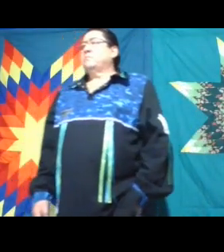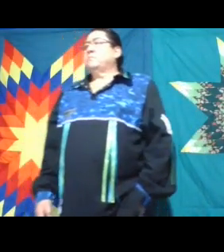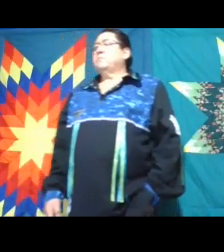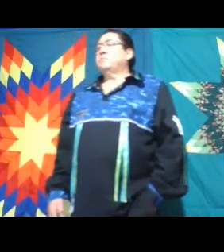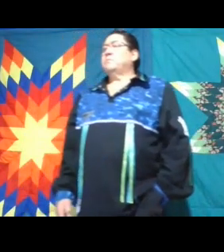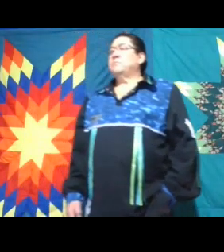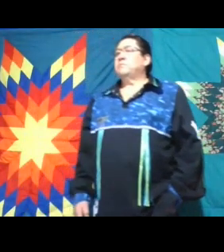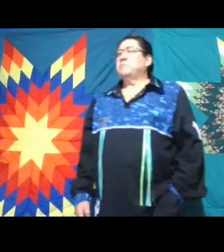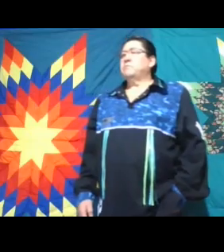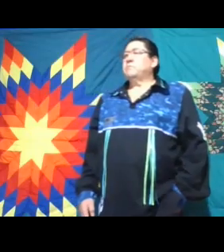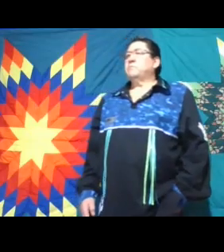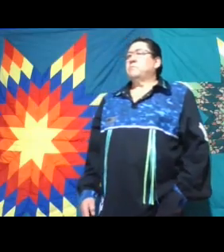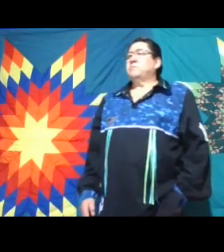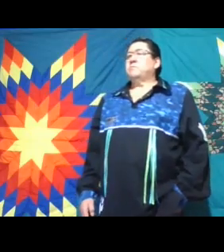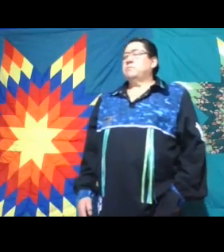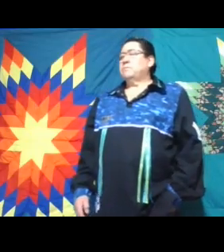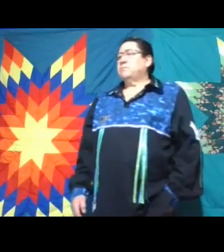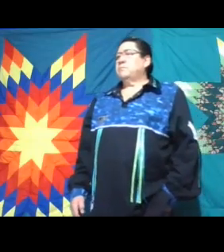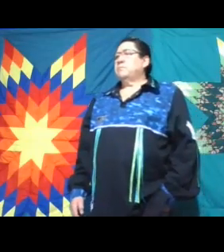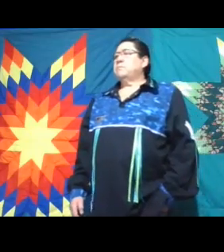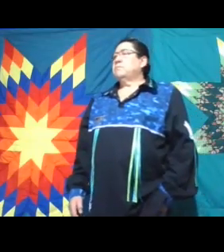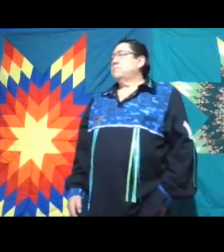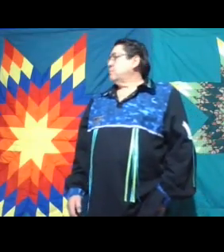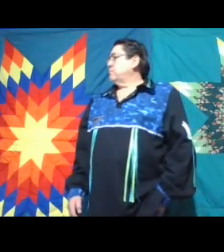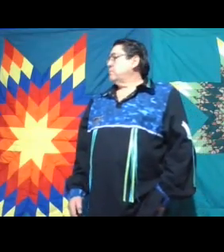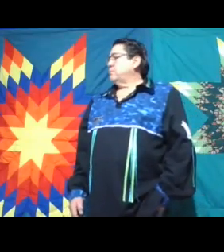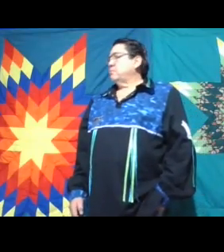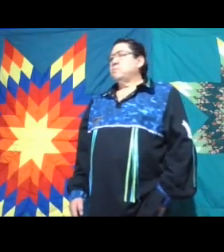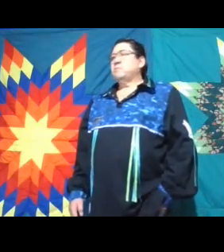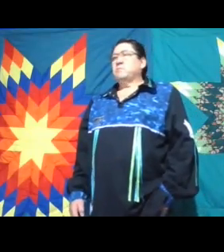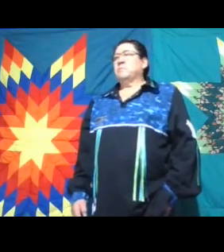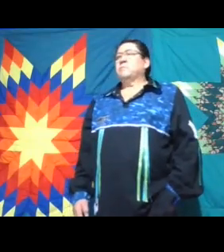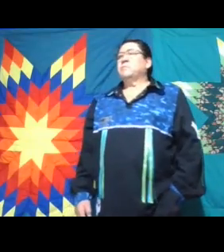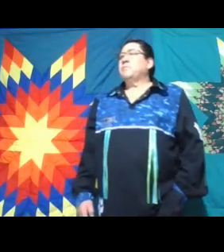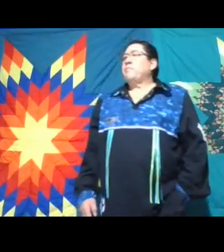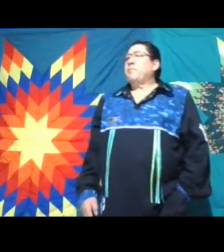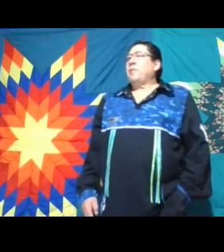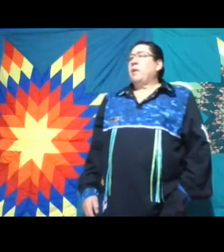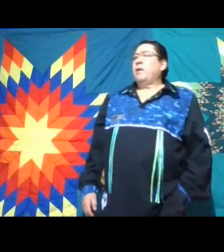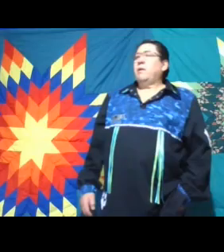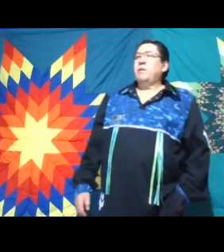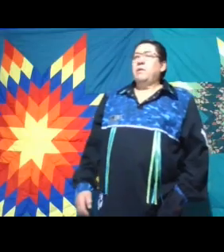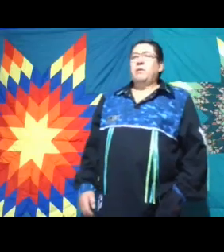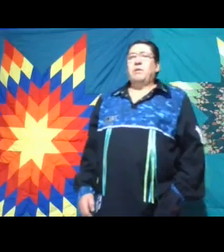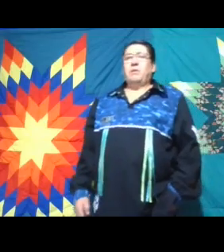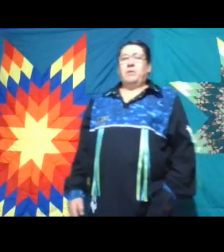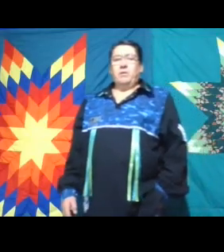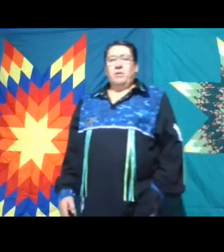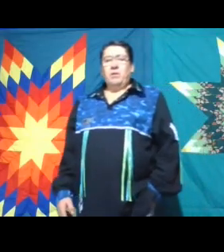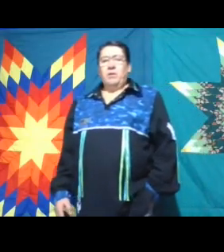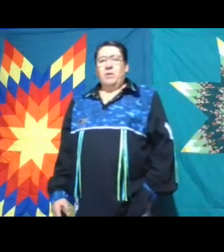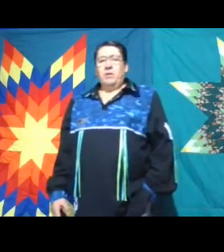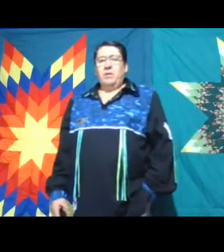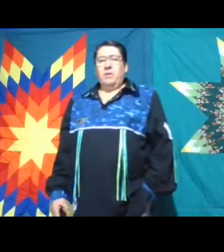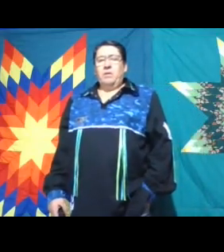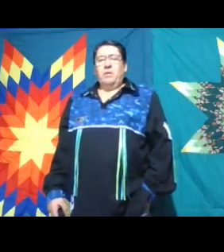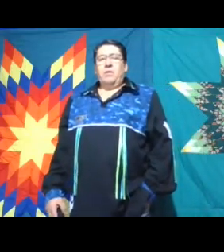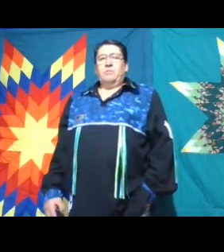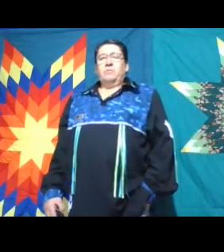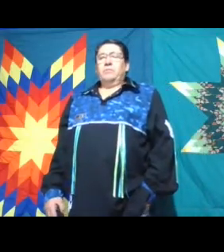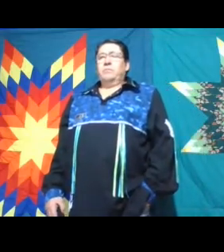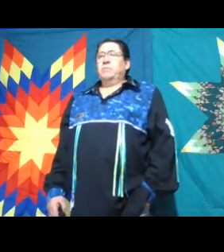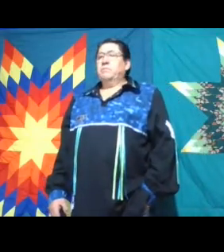Indigenous awareness. We had cultural sensitivity training last month, and this is the third in the series. So if you missed any of the previous webinars and you'd like to catch up or you'd